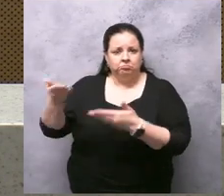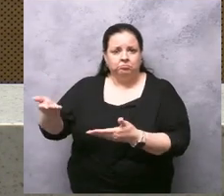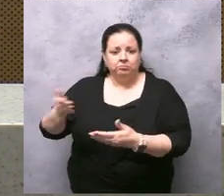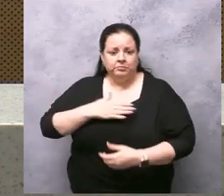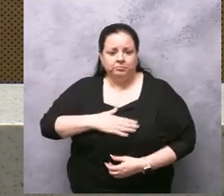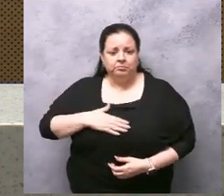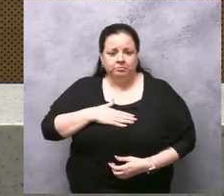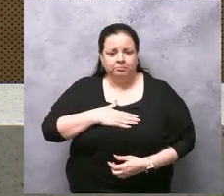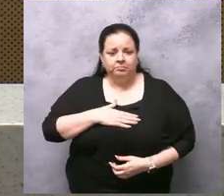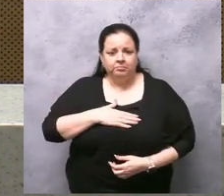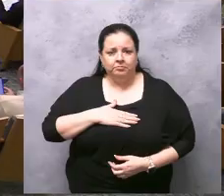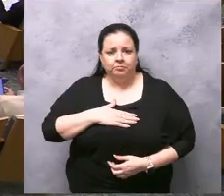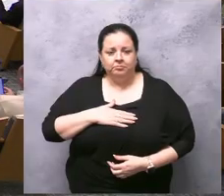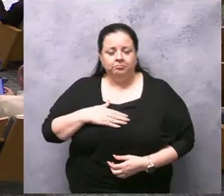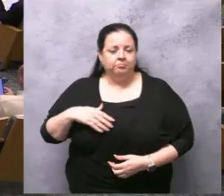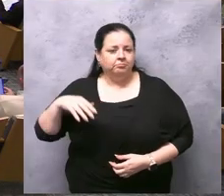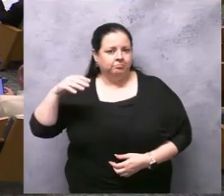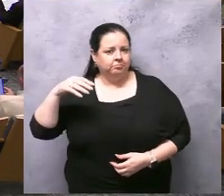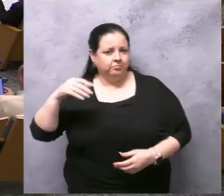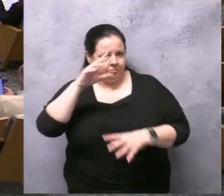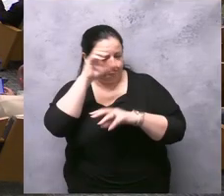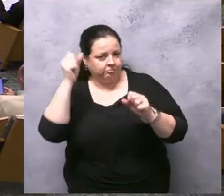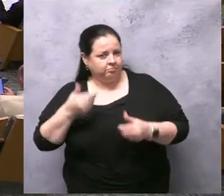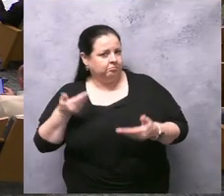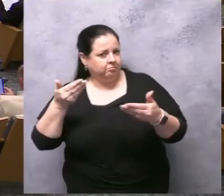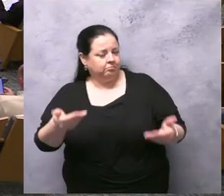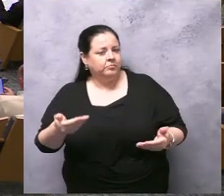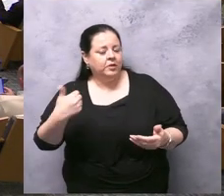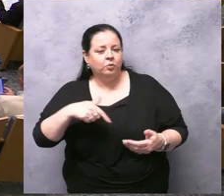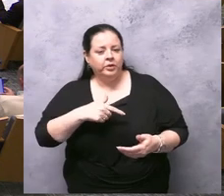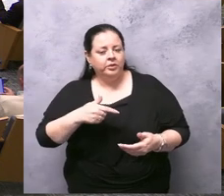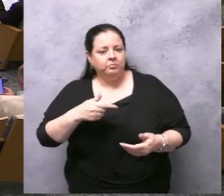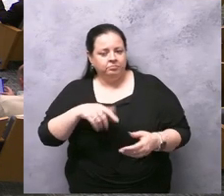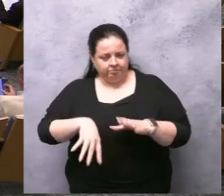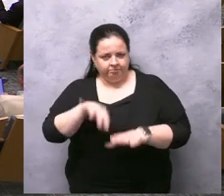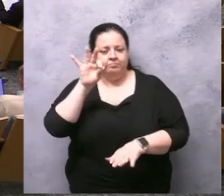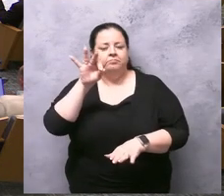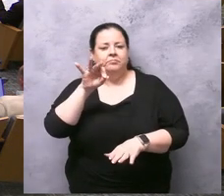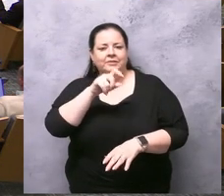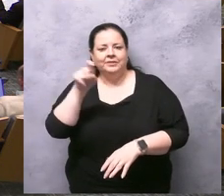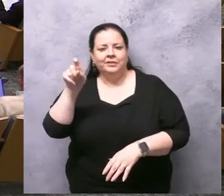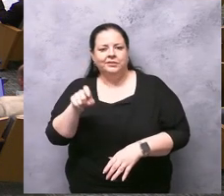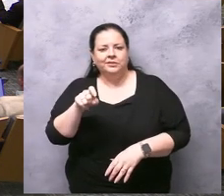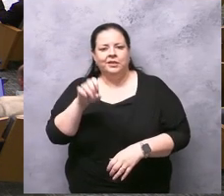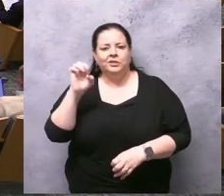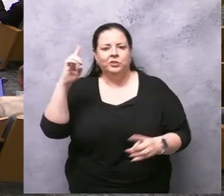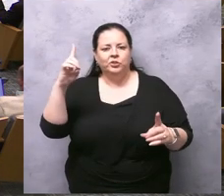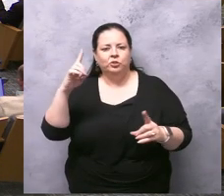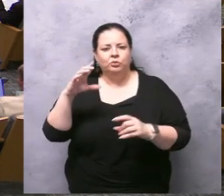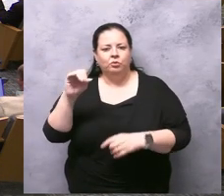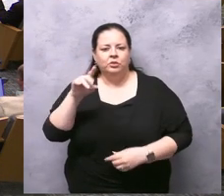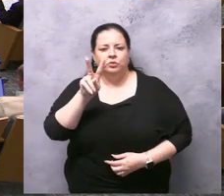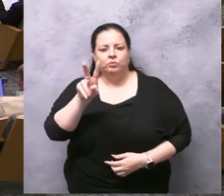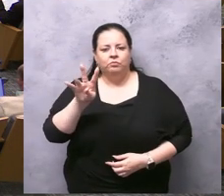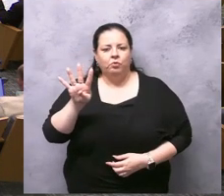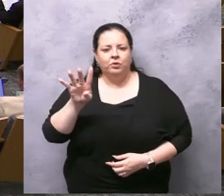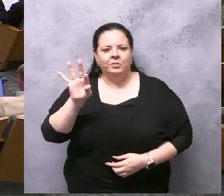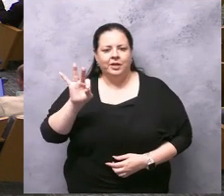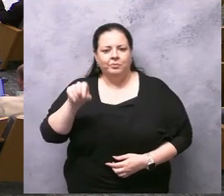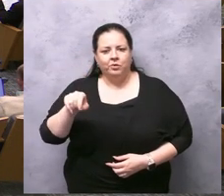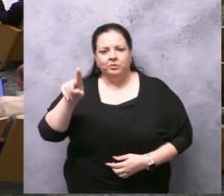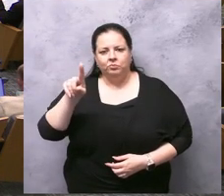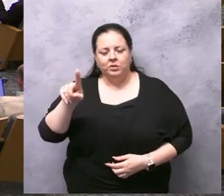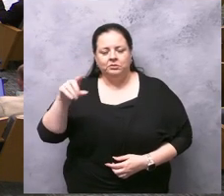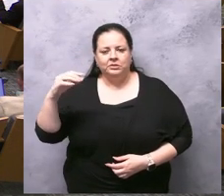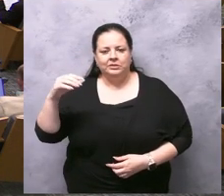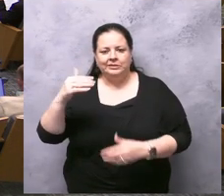please? Mr. President, I move that the Board of Trustees render a finding under Texas Administrative Code Chapter 249.17, Subsection